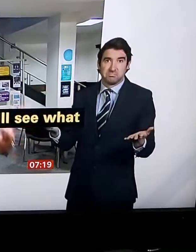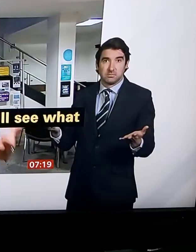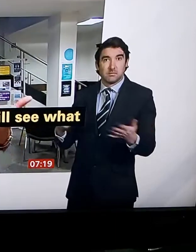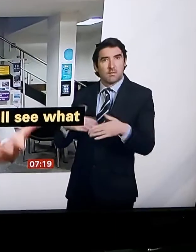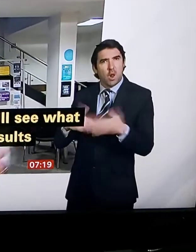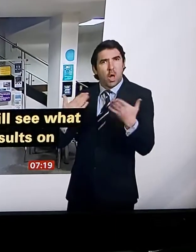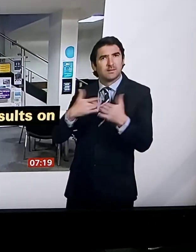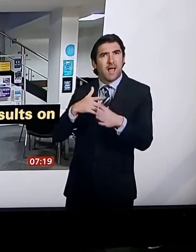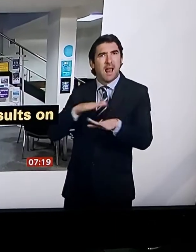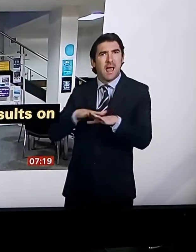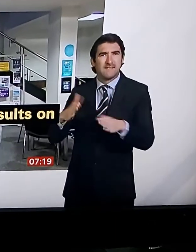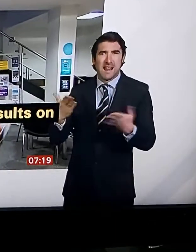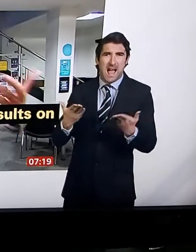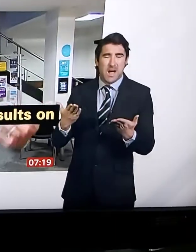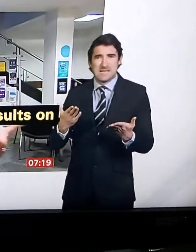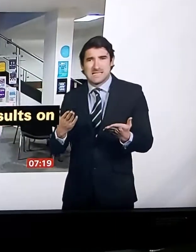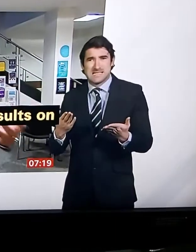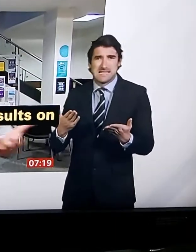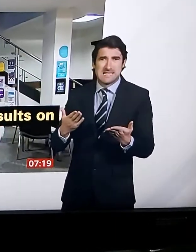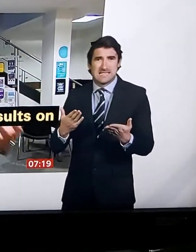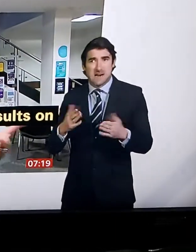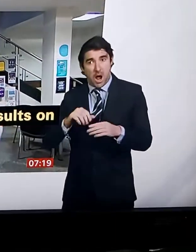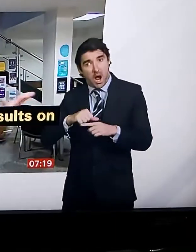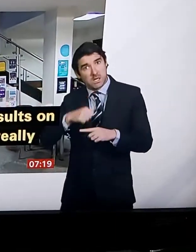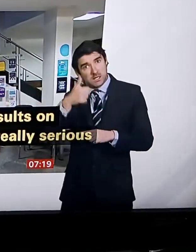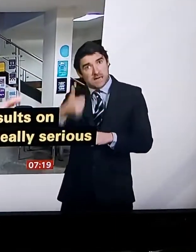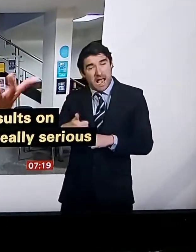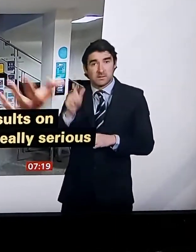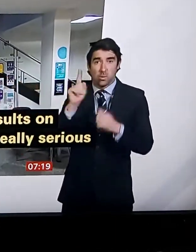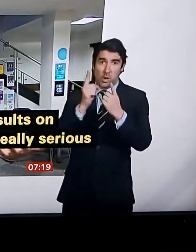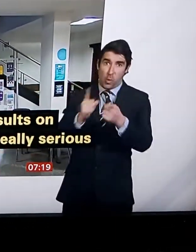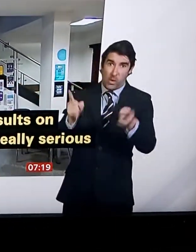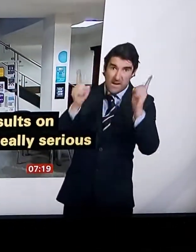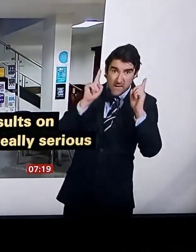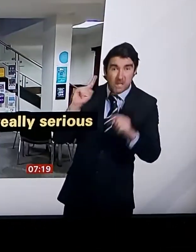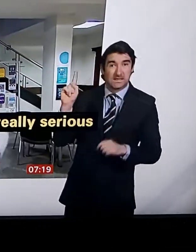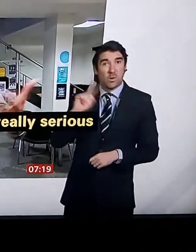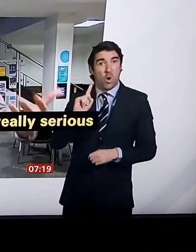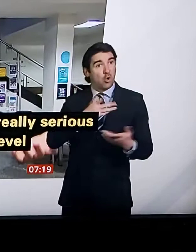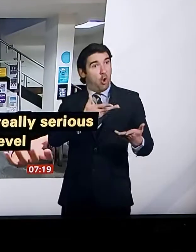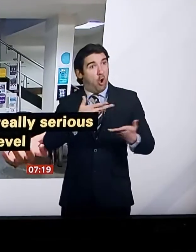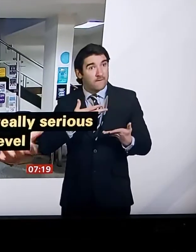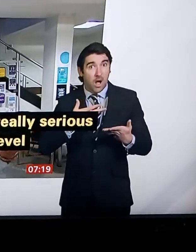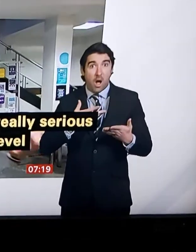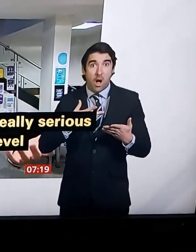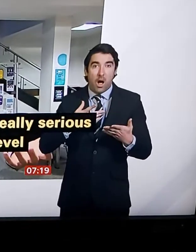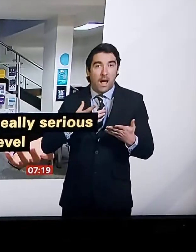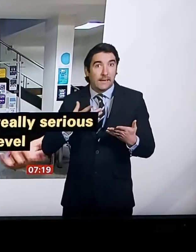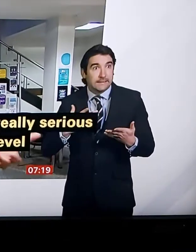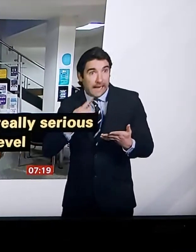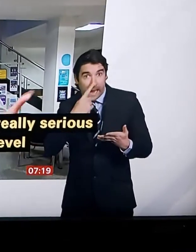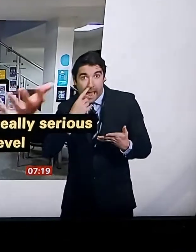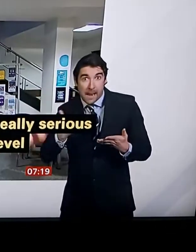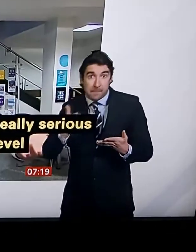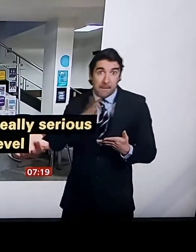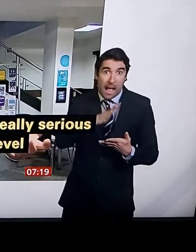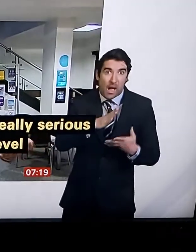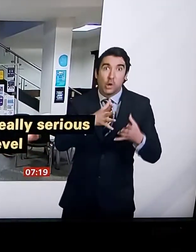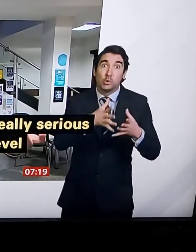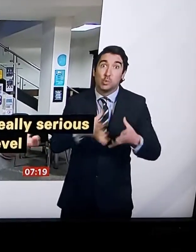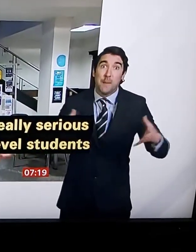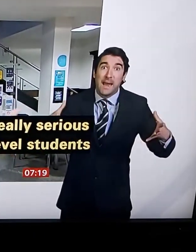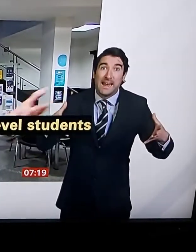there are some really serious questions about what universities are going to do in terms of reallocating places, whether they'll actually be able to take everybody, and if they